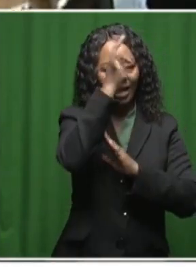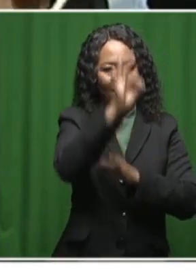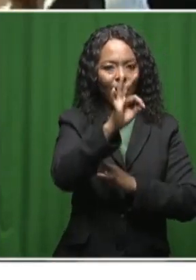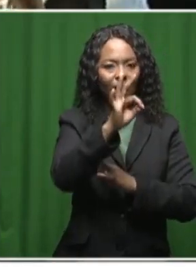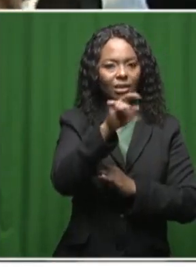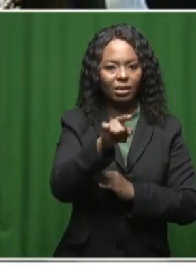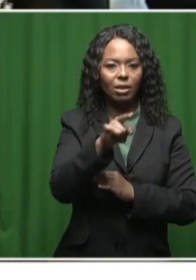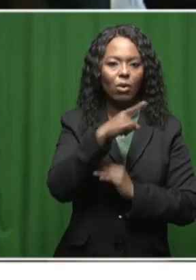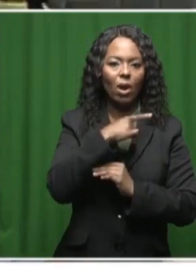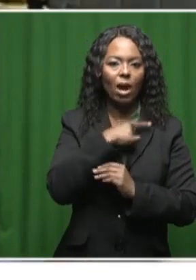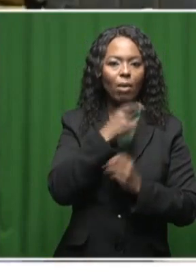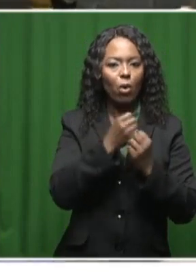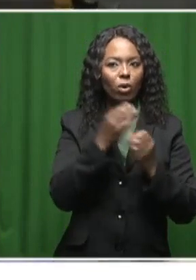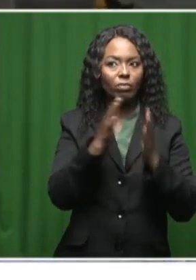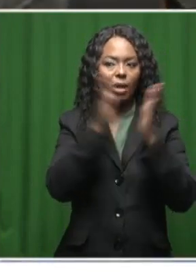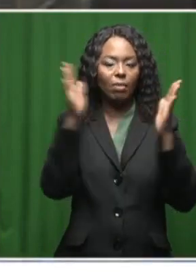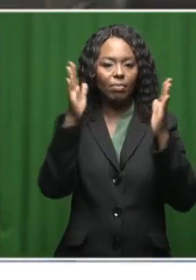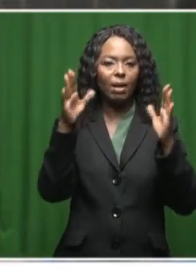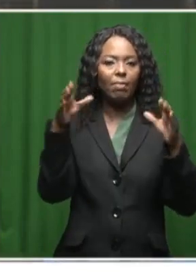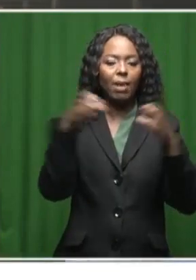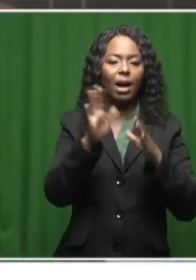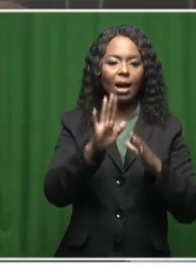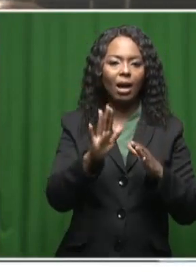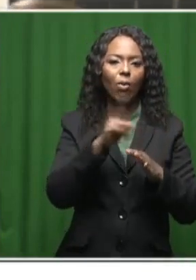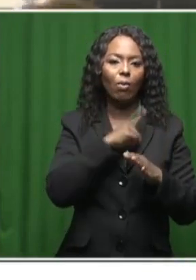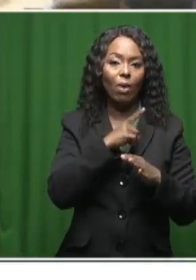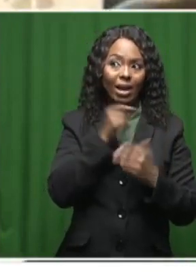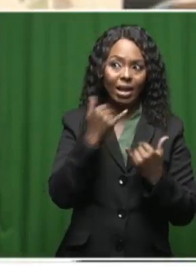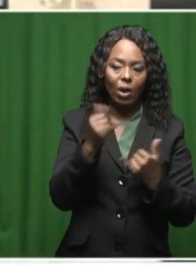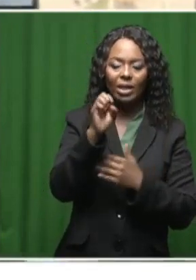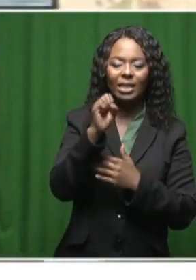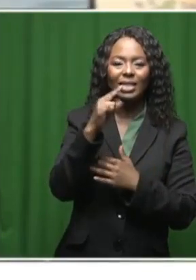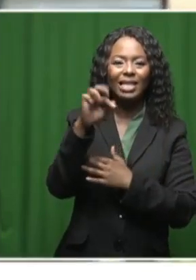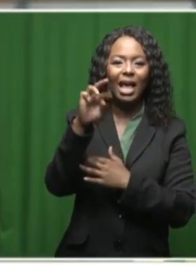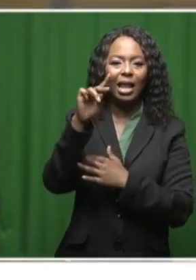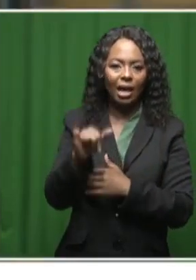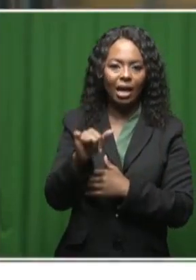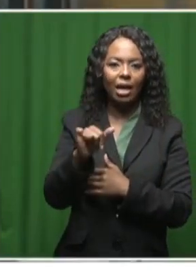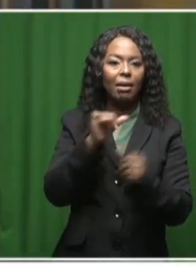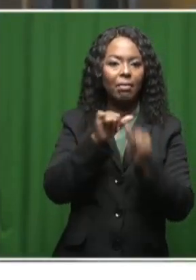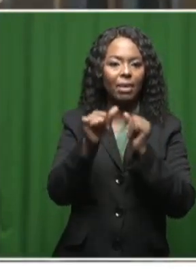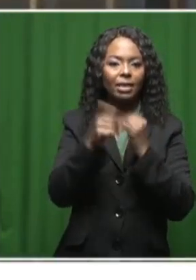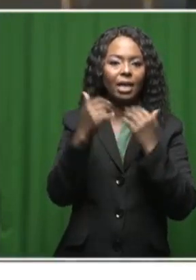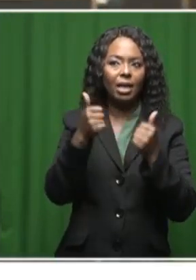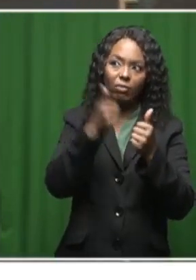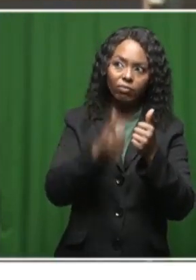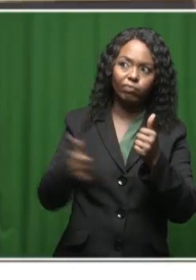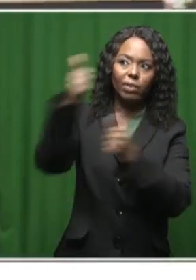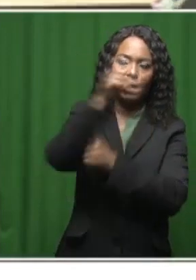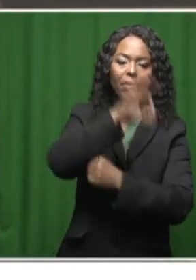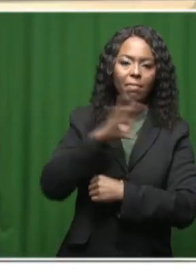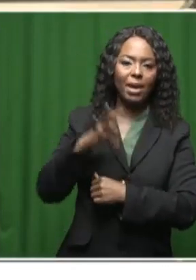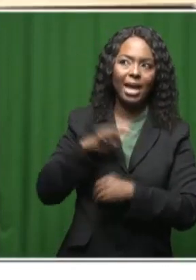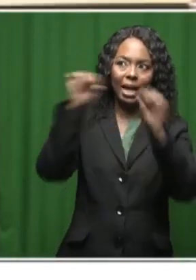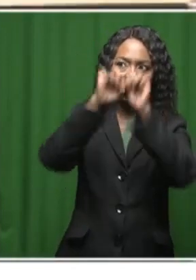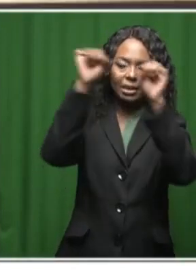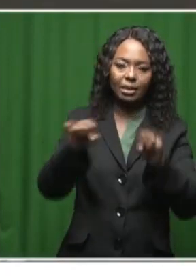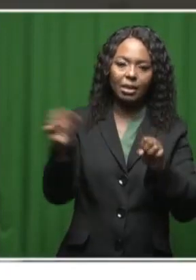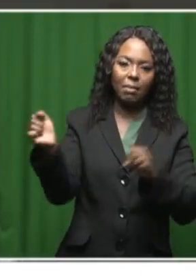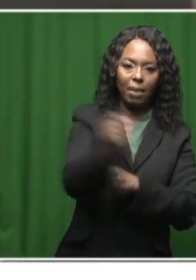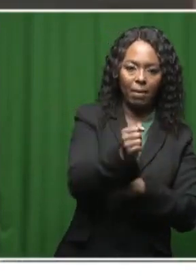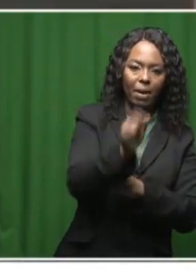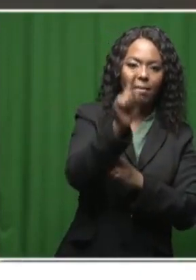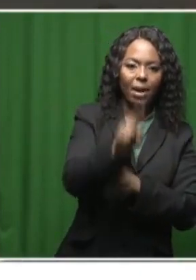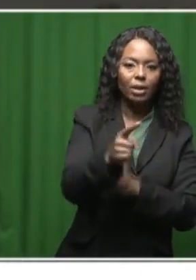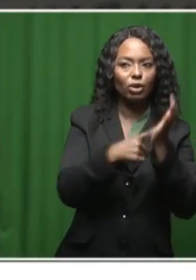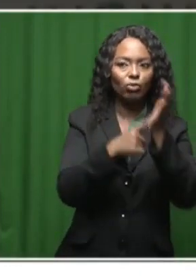of a dominant party. Salga says that there may be a need to replace the dominant executive mayor system with a collective system